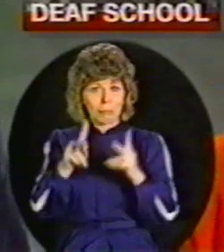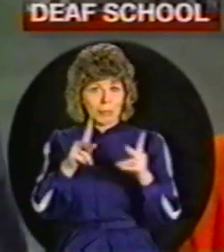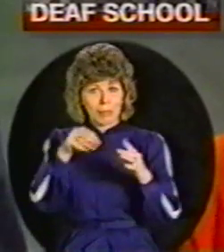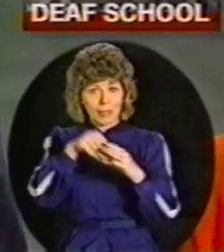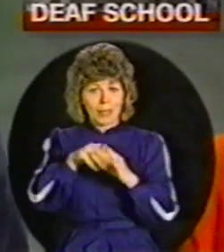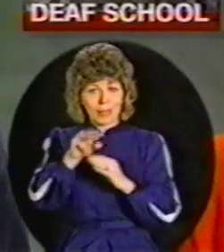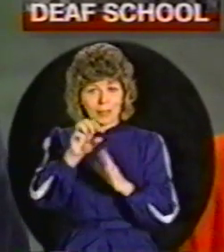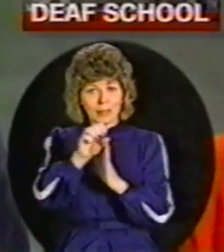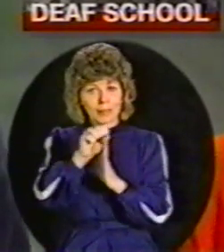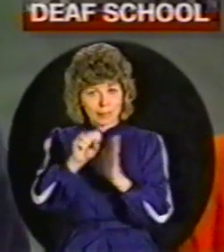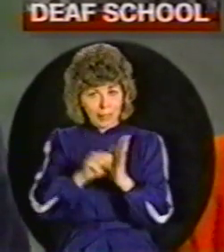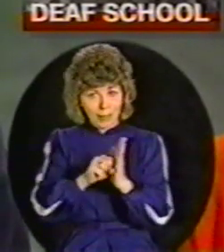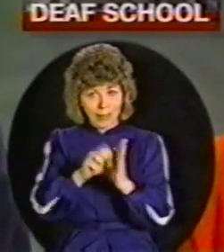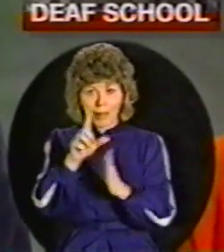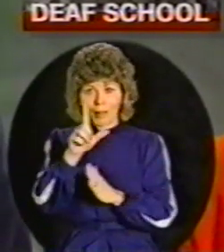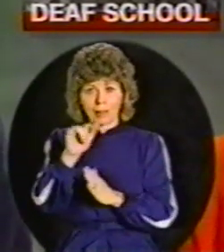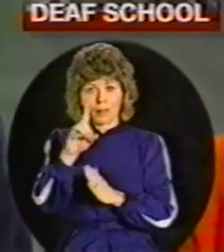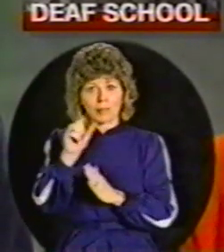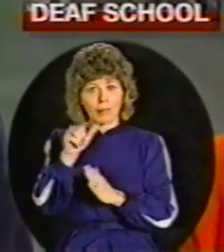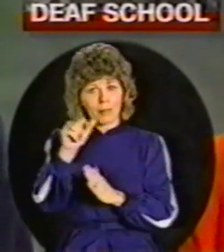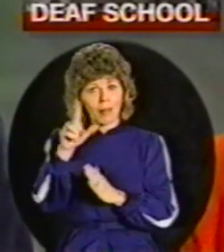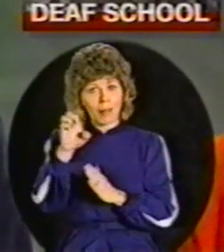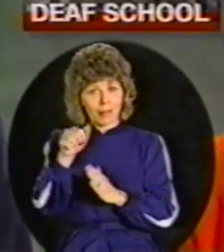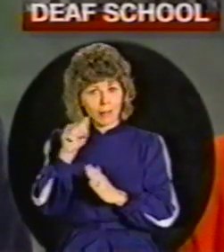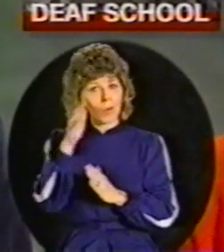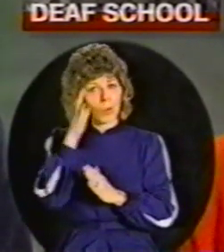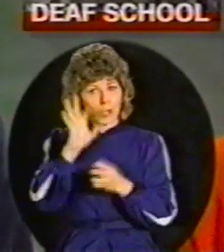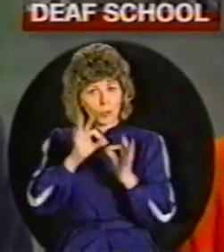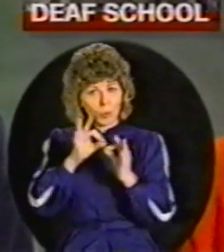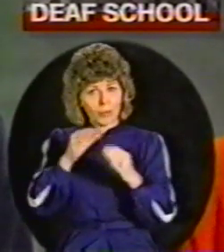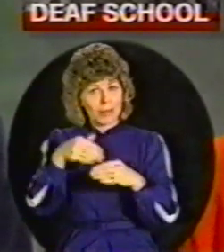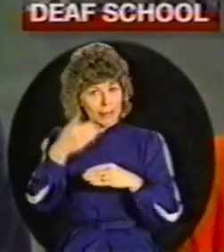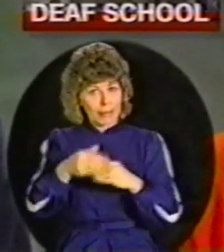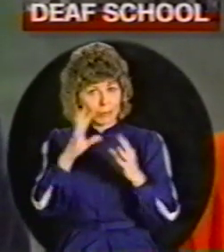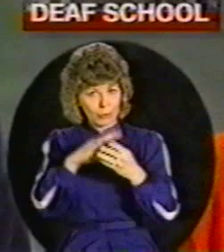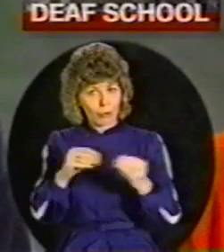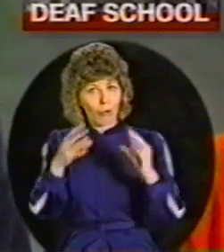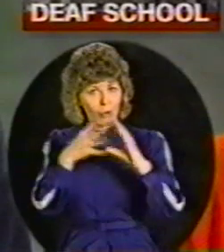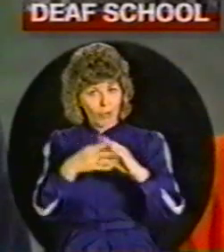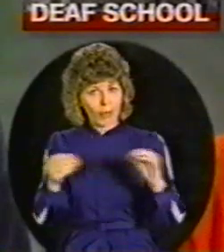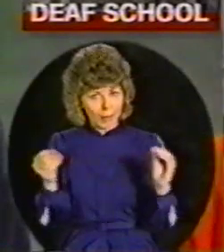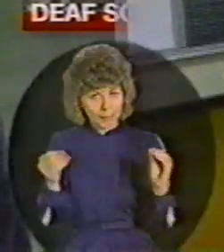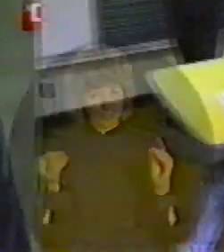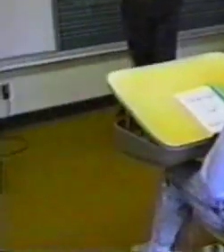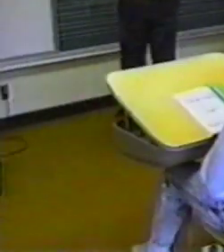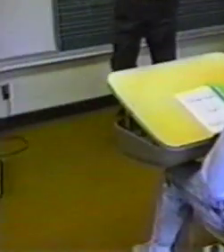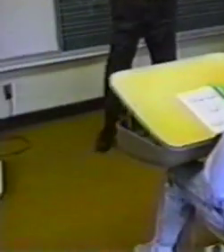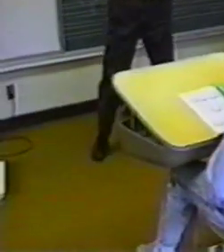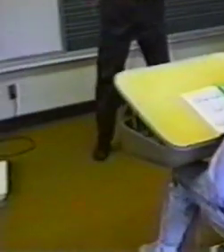impaired residents in the state, Linda Galley will interpret our next story.